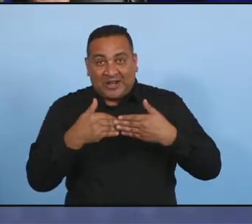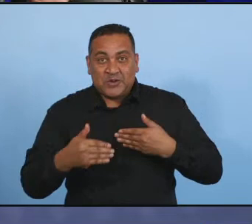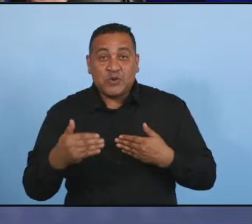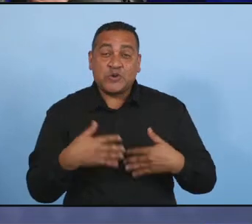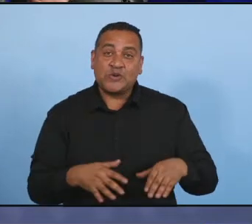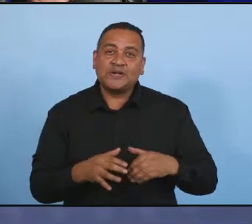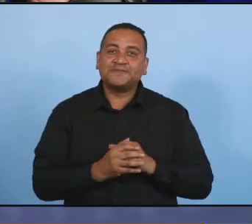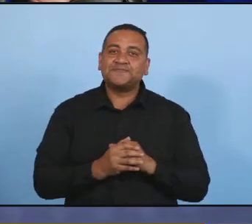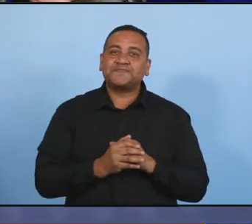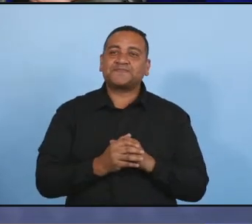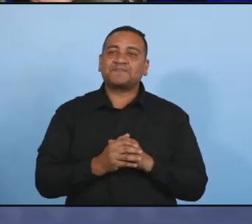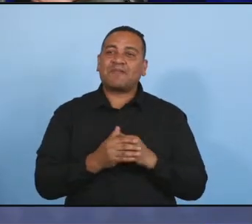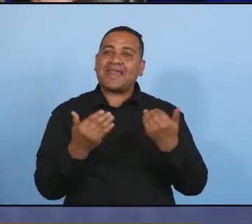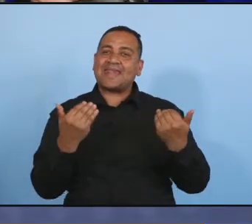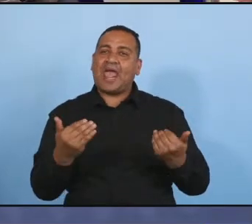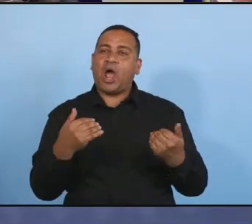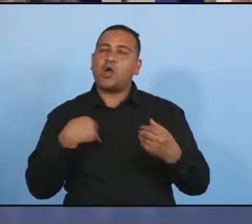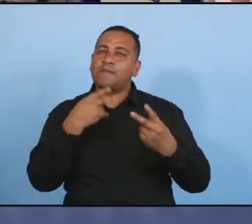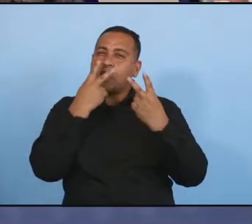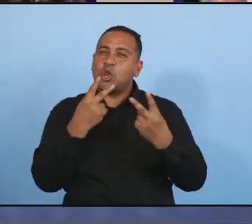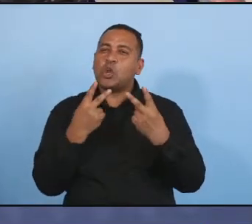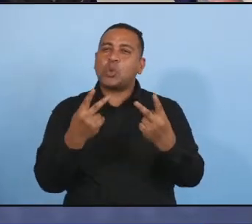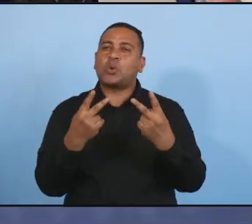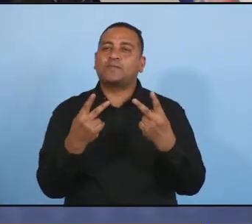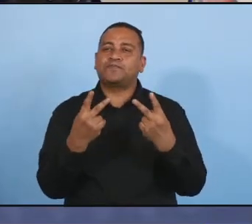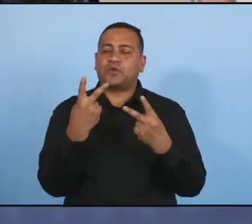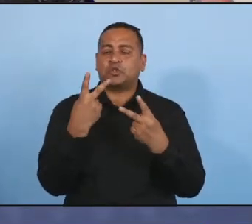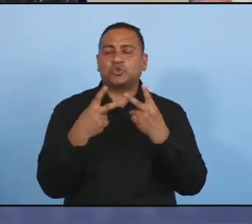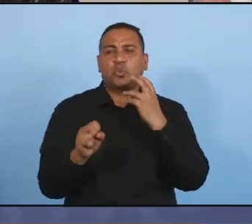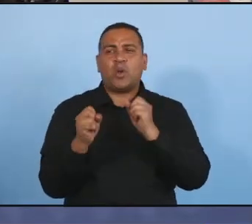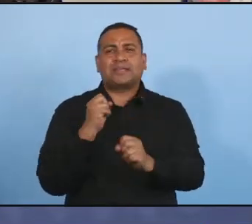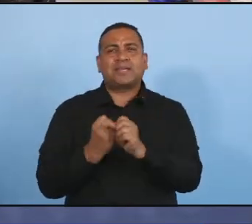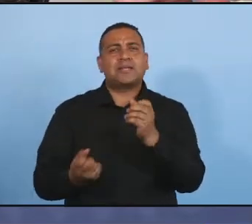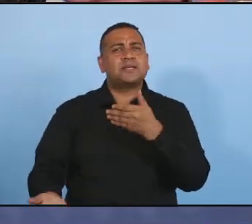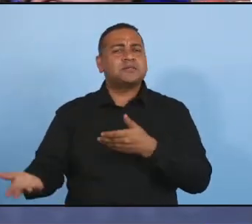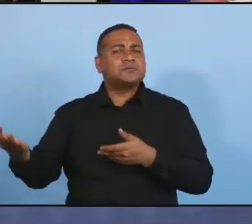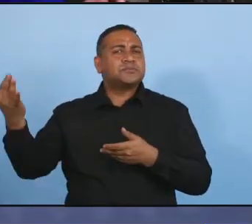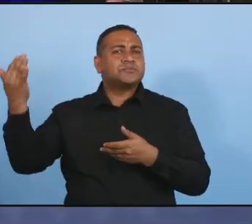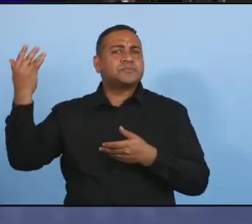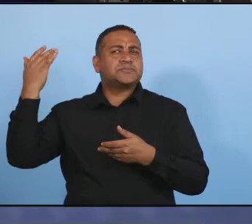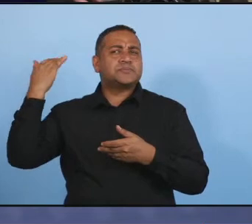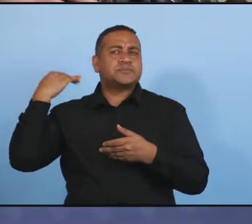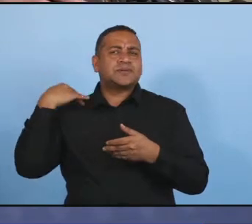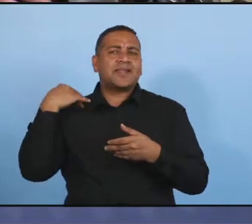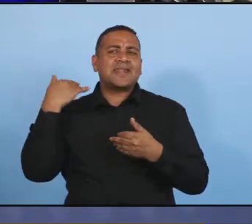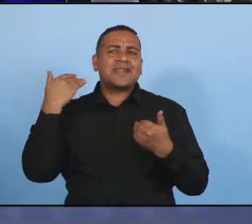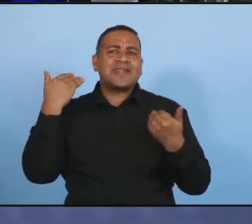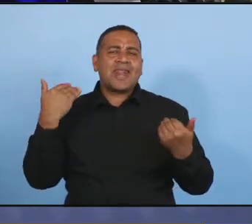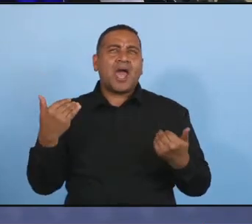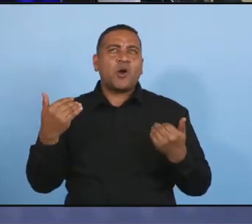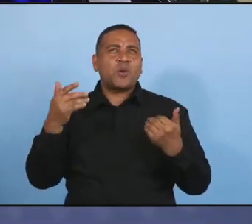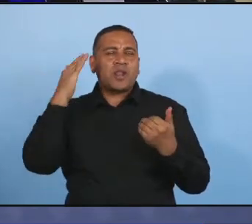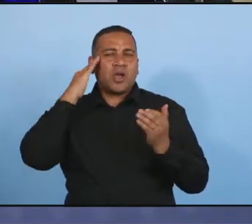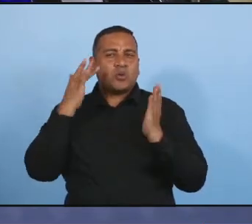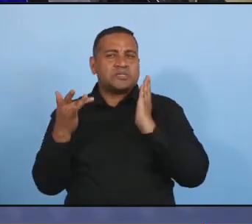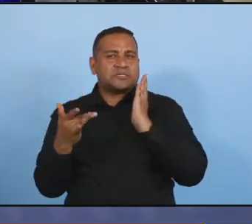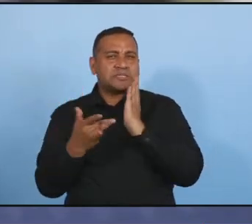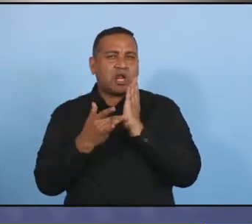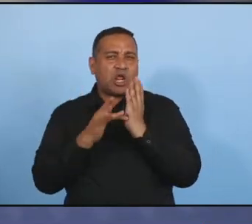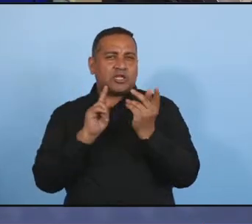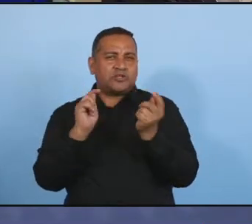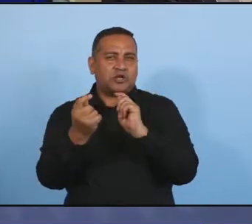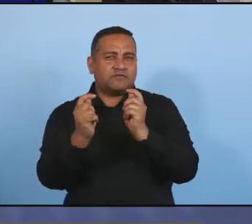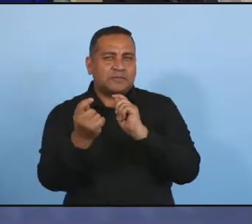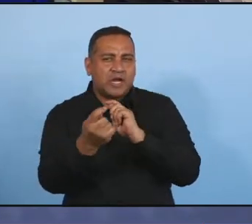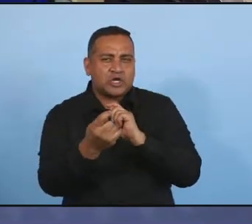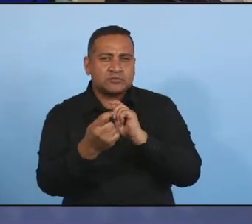80s or 90s or even just 20 years ago, and also where electronics and technology is advancing It's advanced now. I mean, these were things, I mean, this was not a